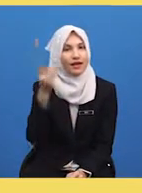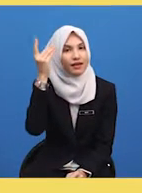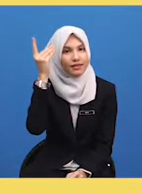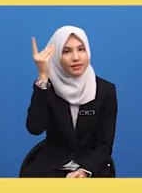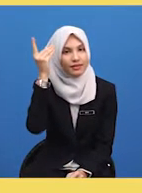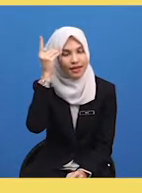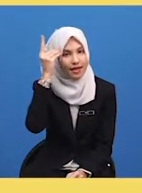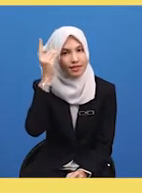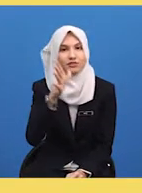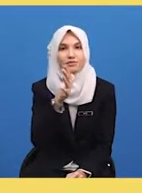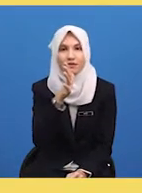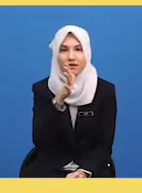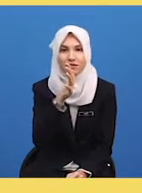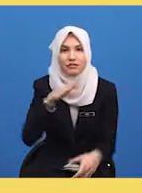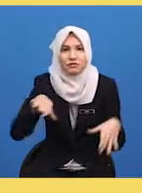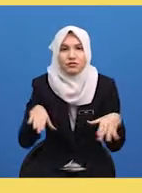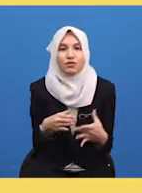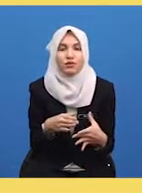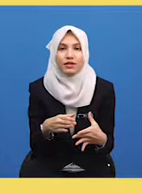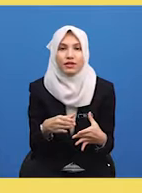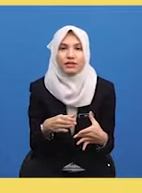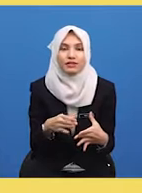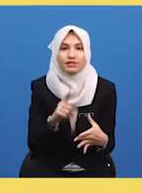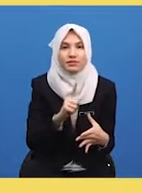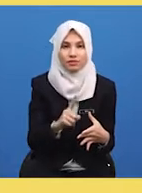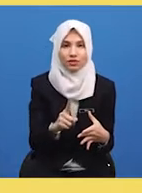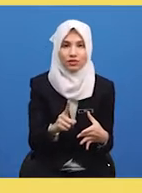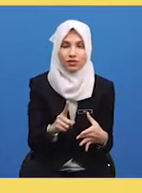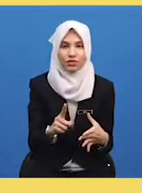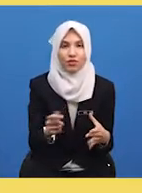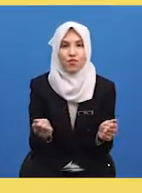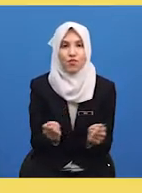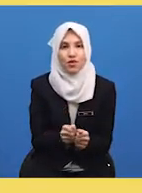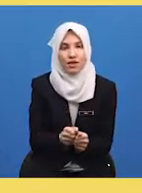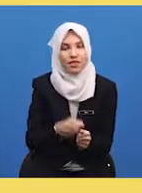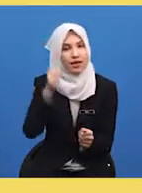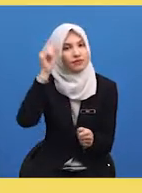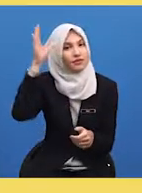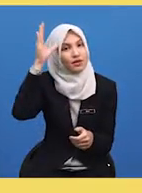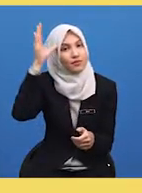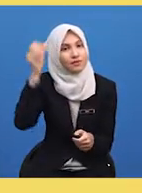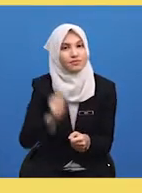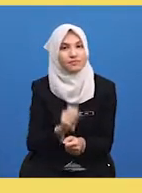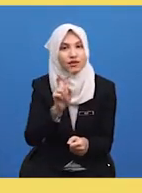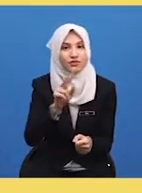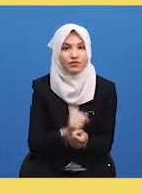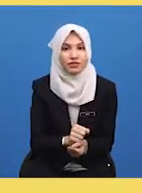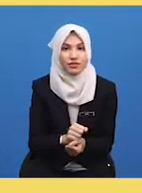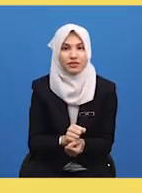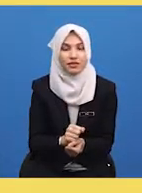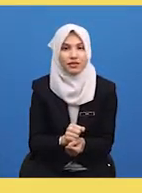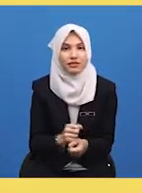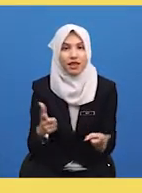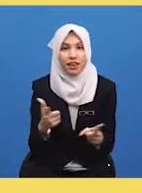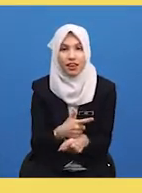Daniel's mother is doing something with his computer. Two, Daniel isn't logged